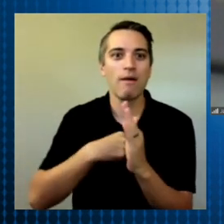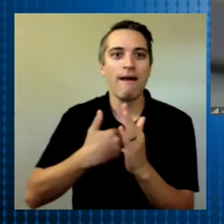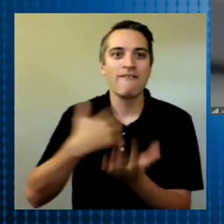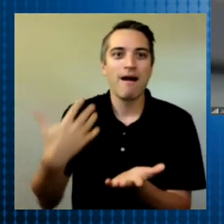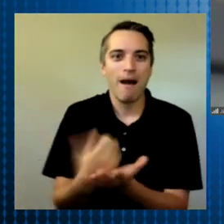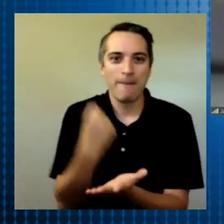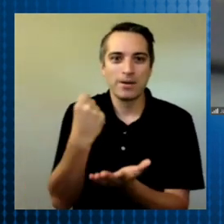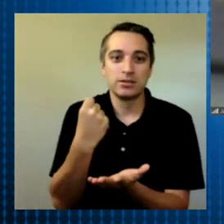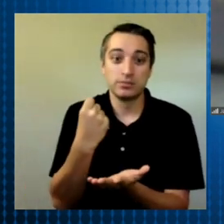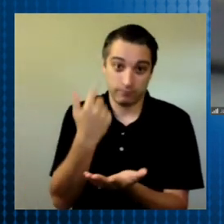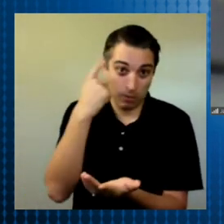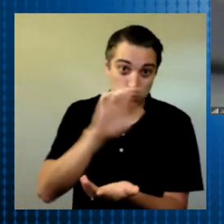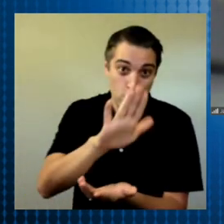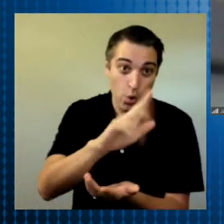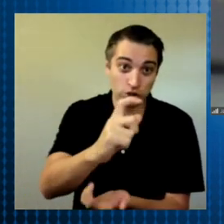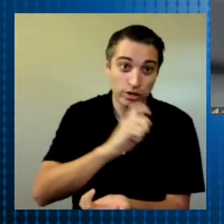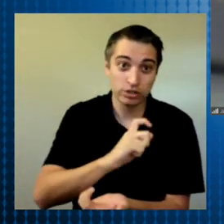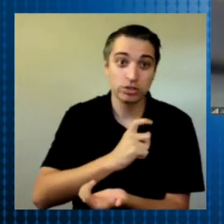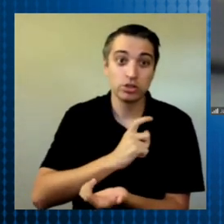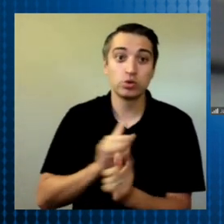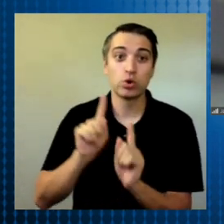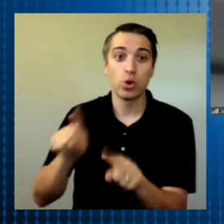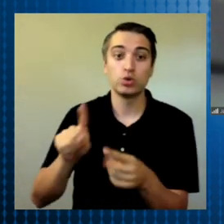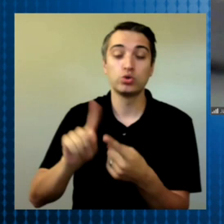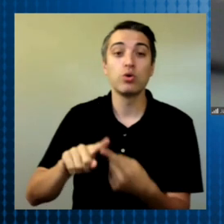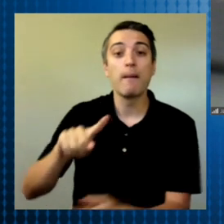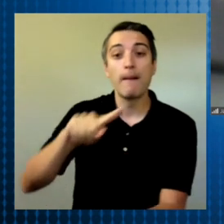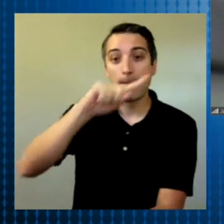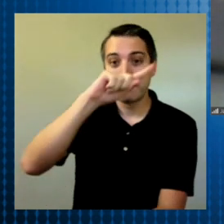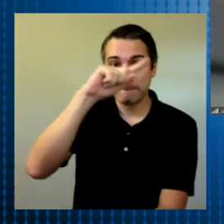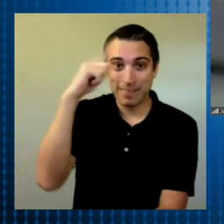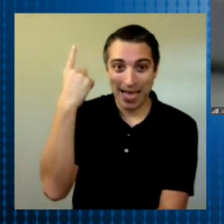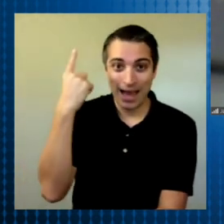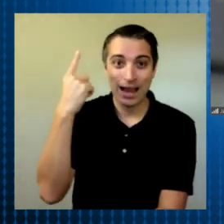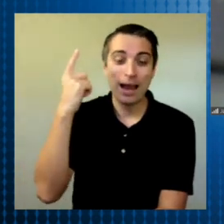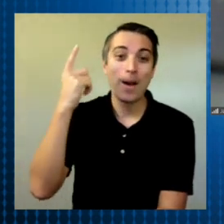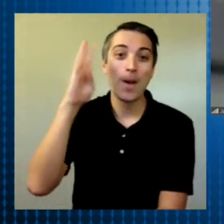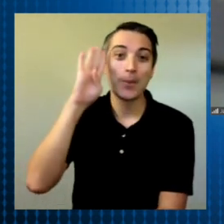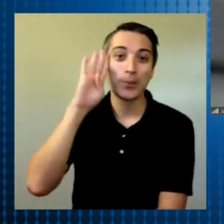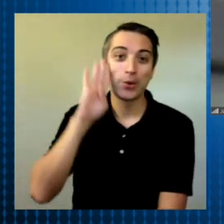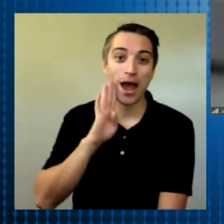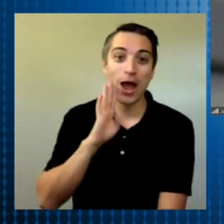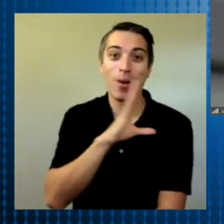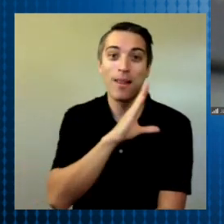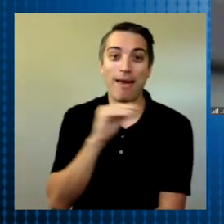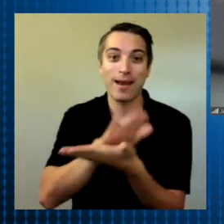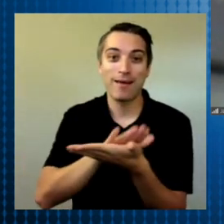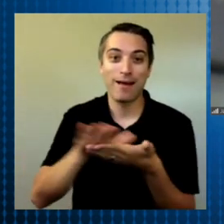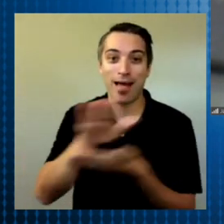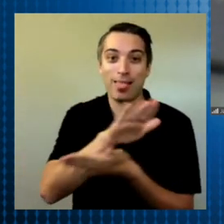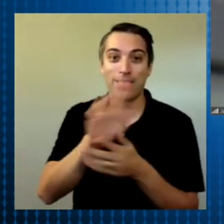your donation, to attend the Black, Brown, and College Bound Summit in Tampa, Florida.